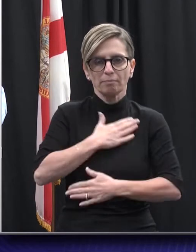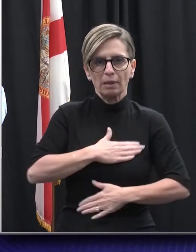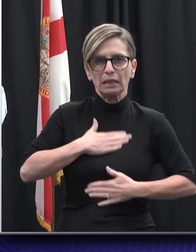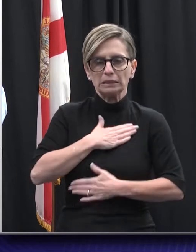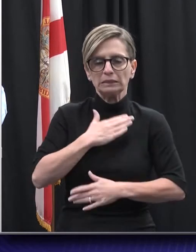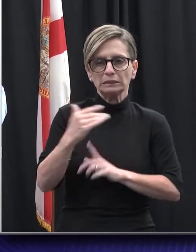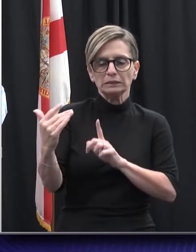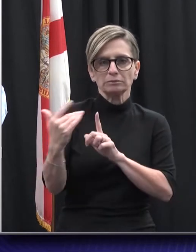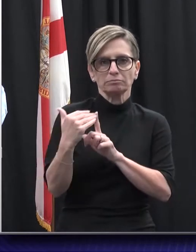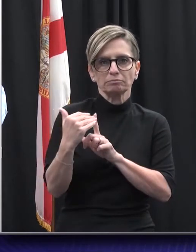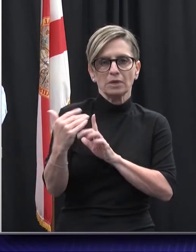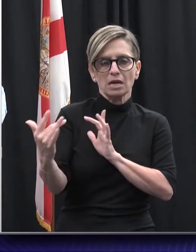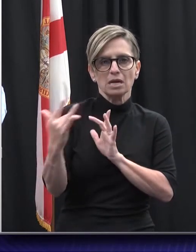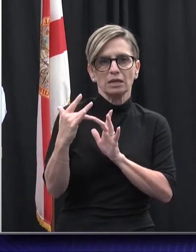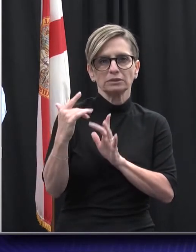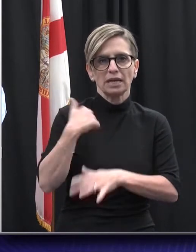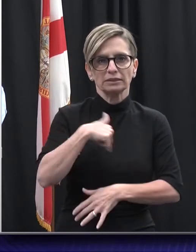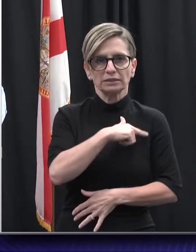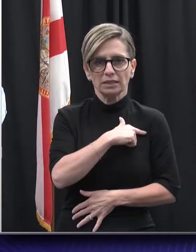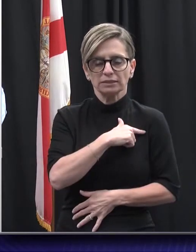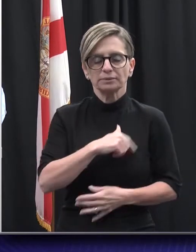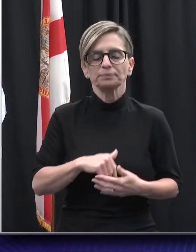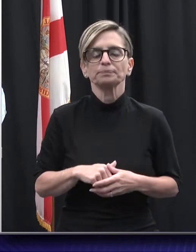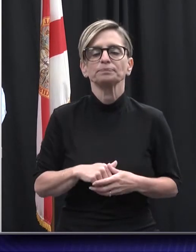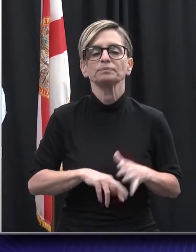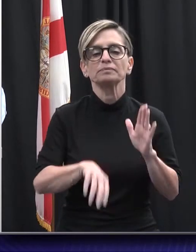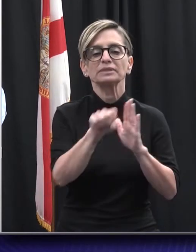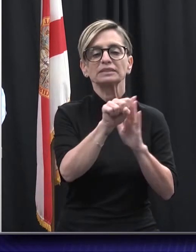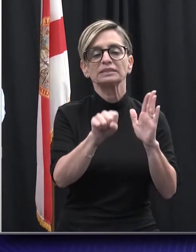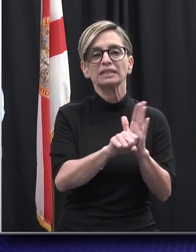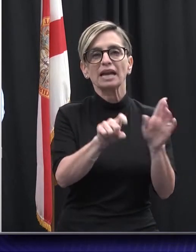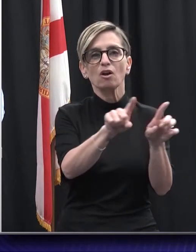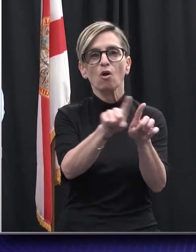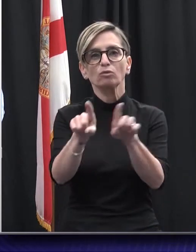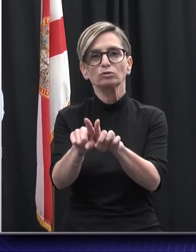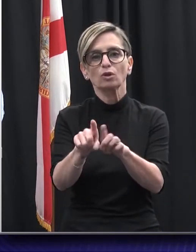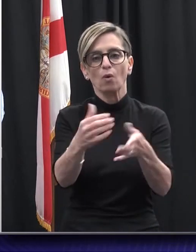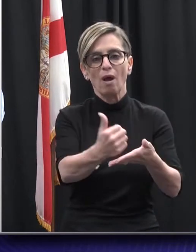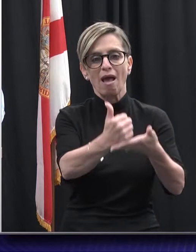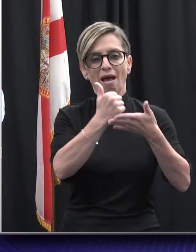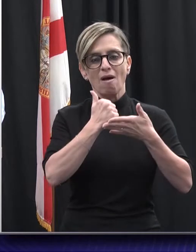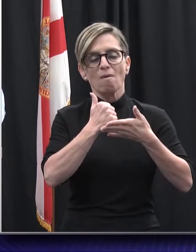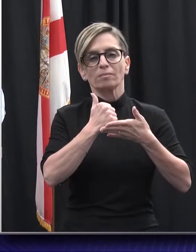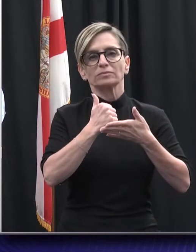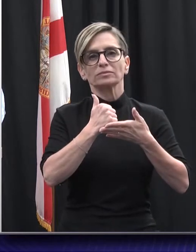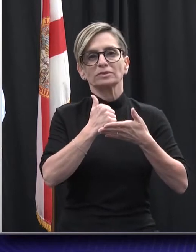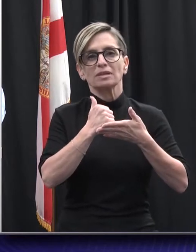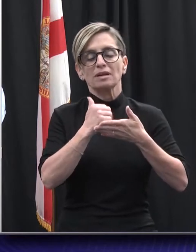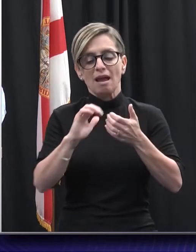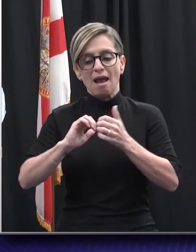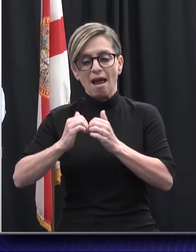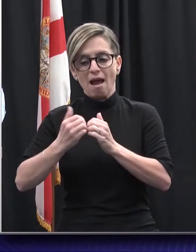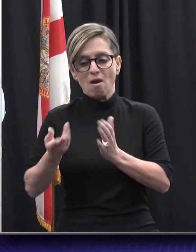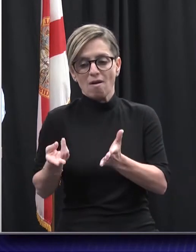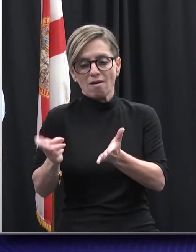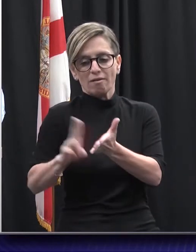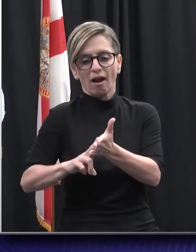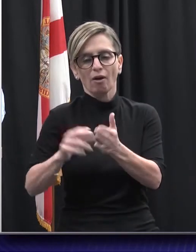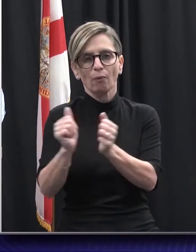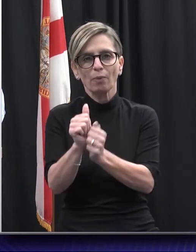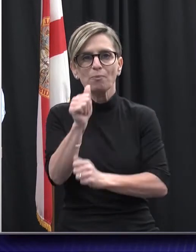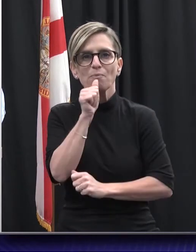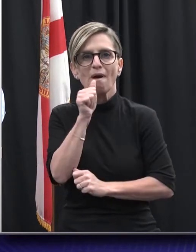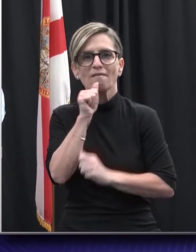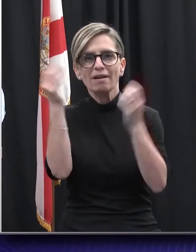state has done to help us out in each of our counties is they contracted with private ambulance companies to